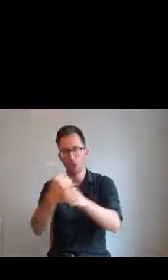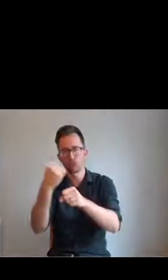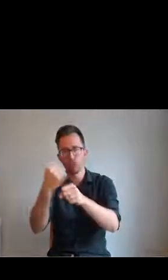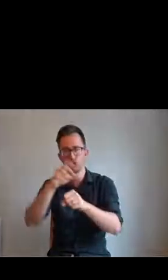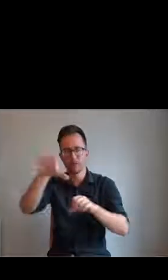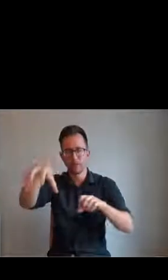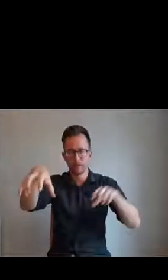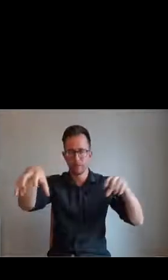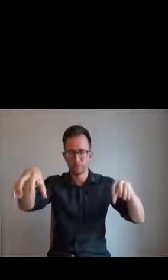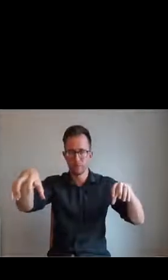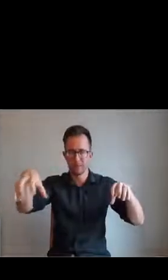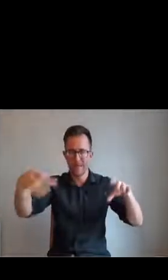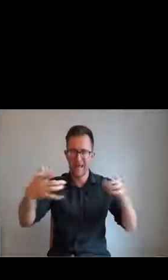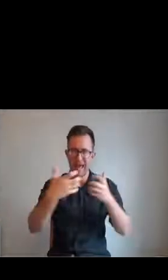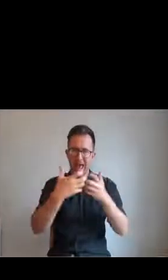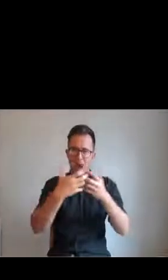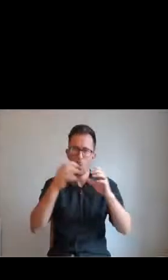machine.